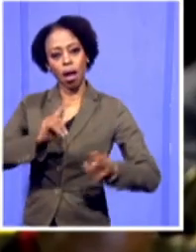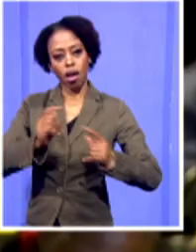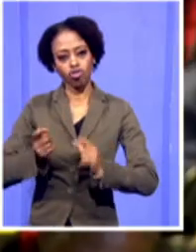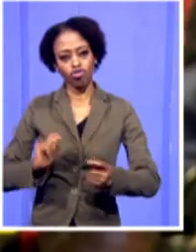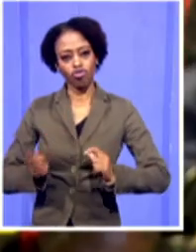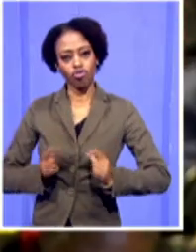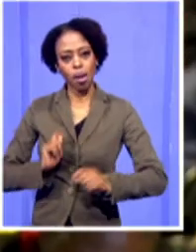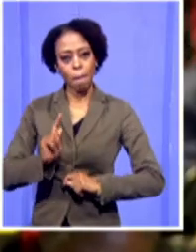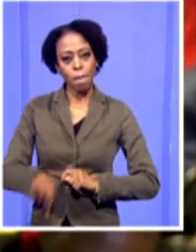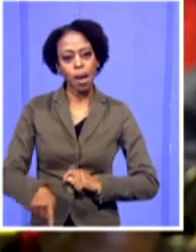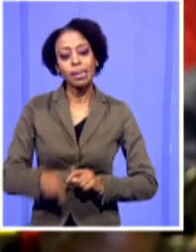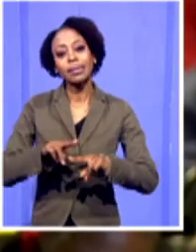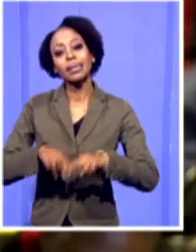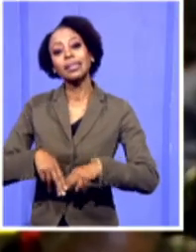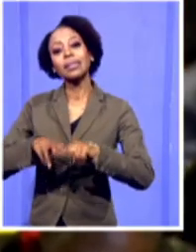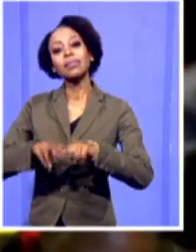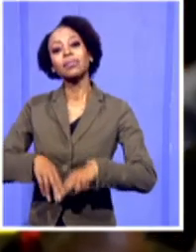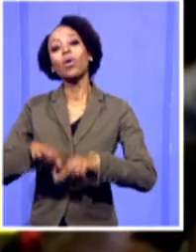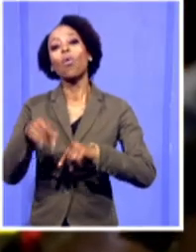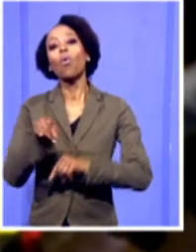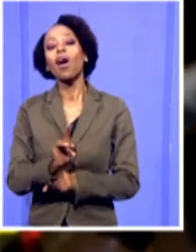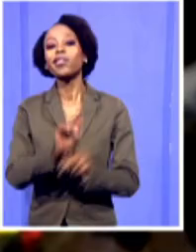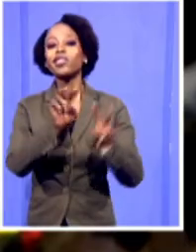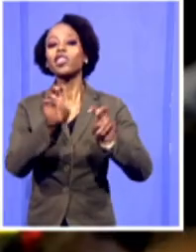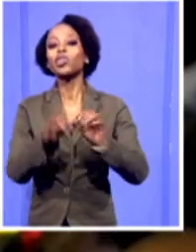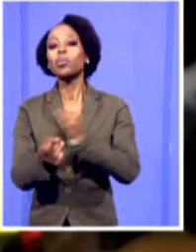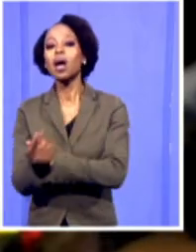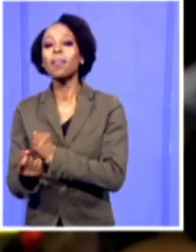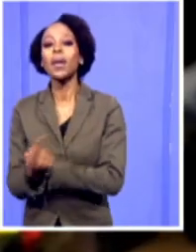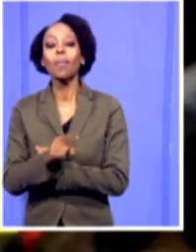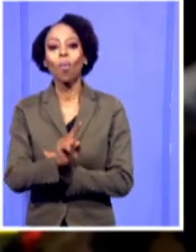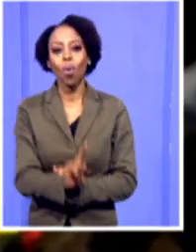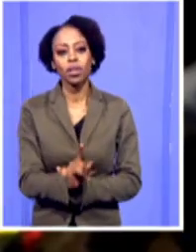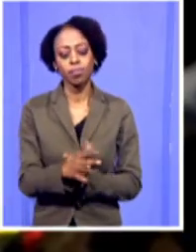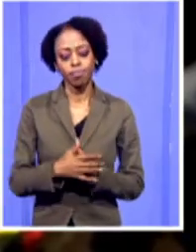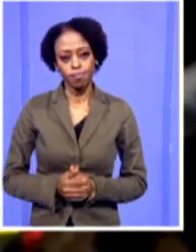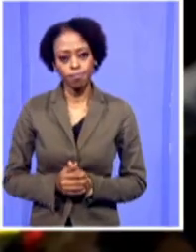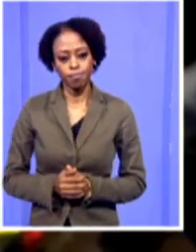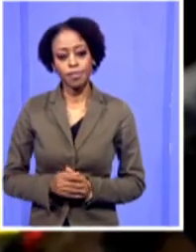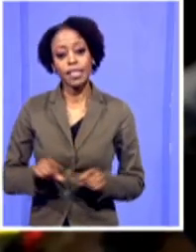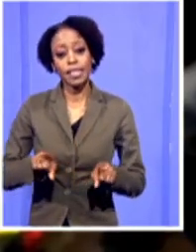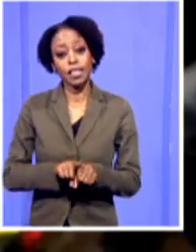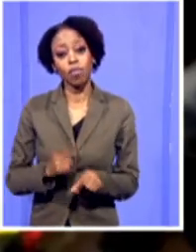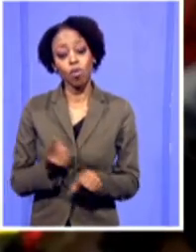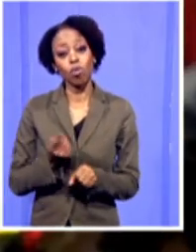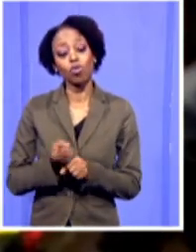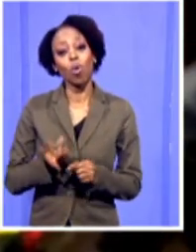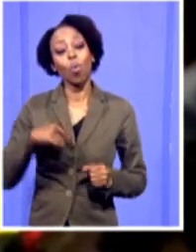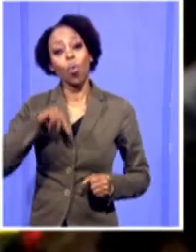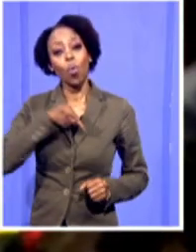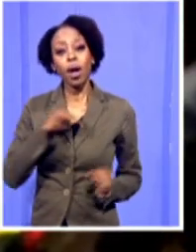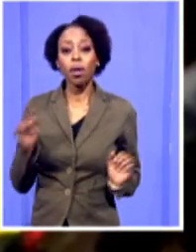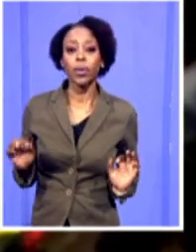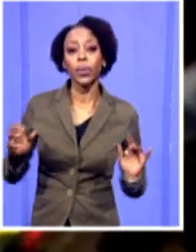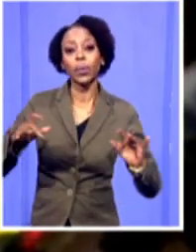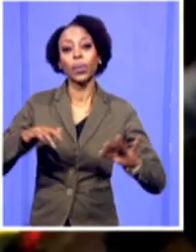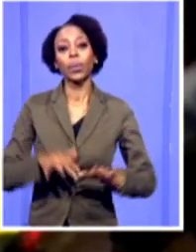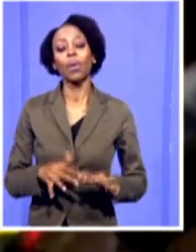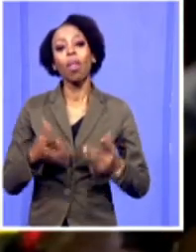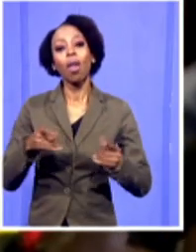adjustments depending on a number of factors. And I think if as Congress we strip the